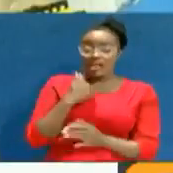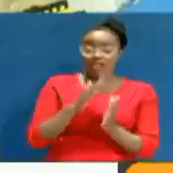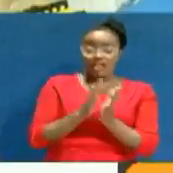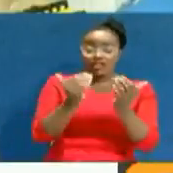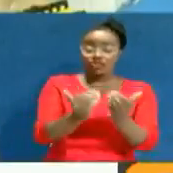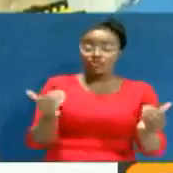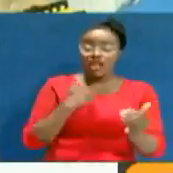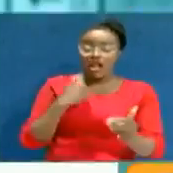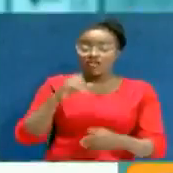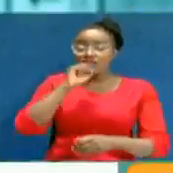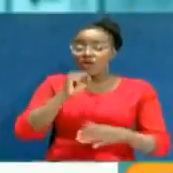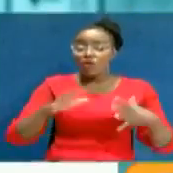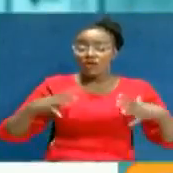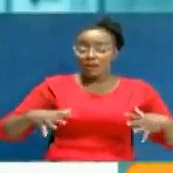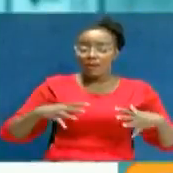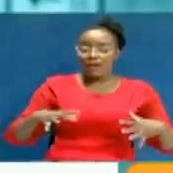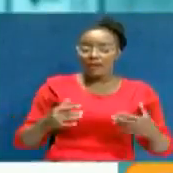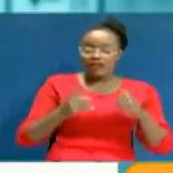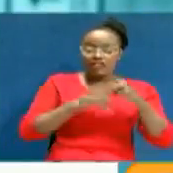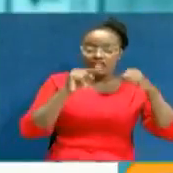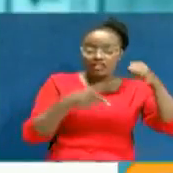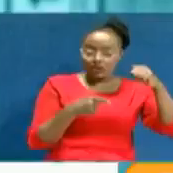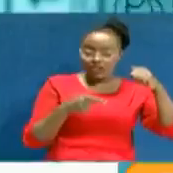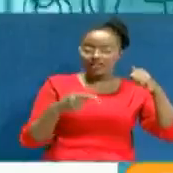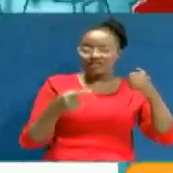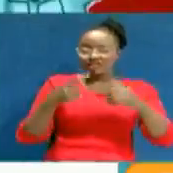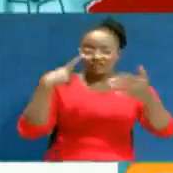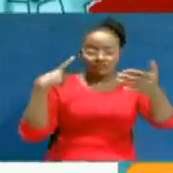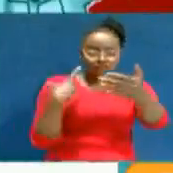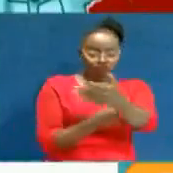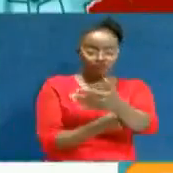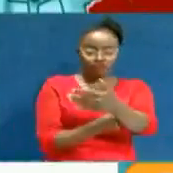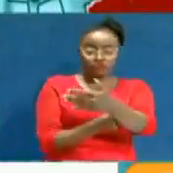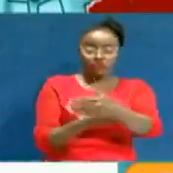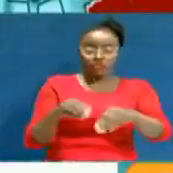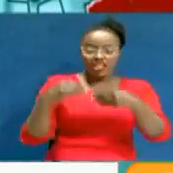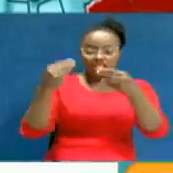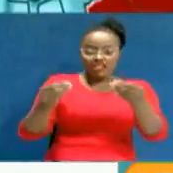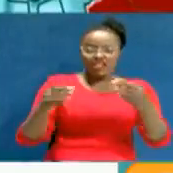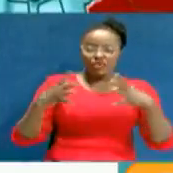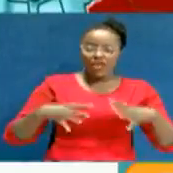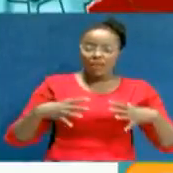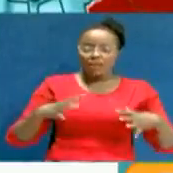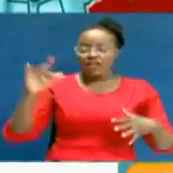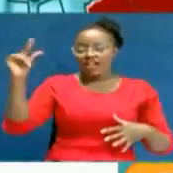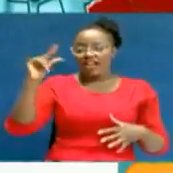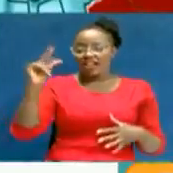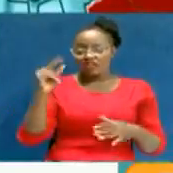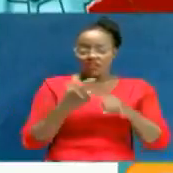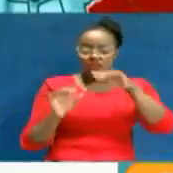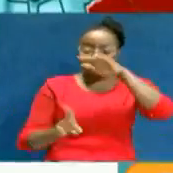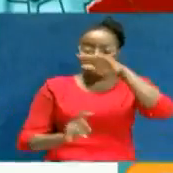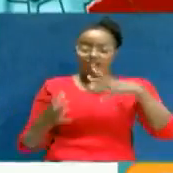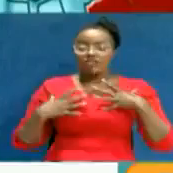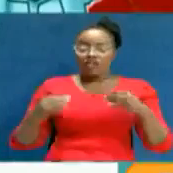children, their elderly. At least 6,000 COVID-19 vaccine doses were deployed to Garissa. According to the Ministry of